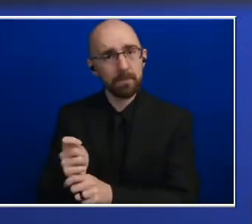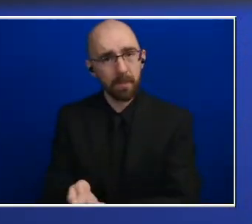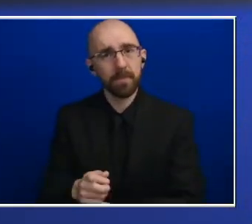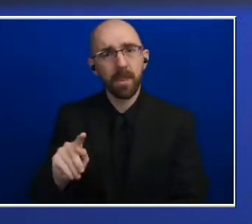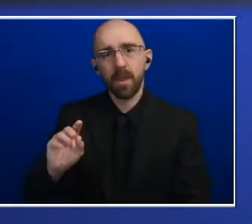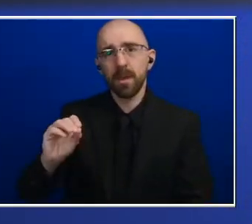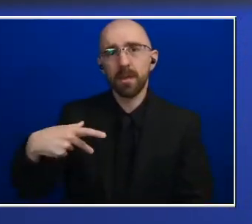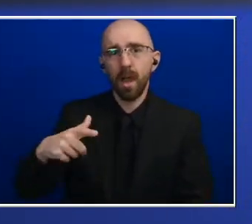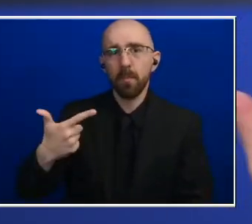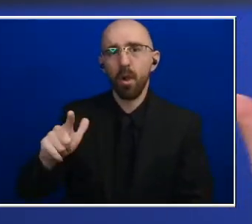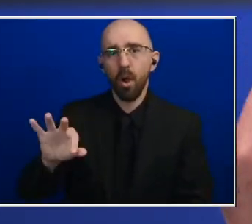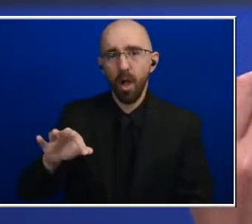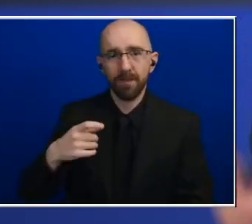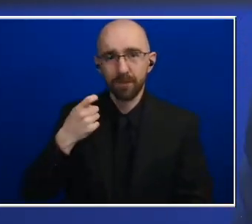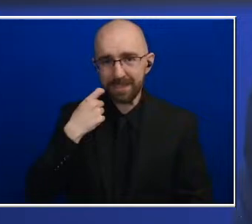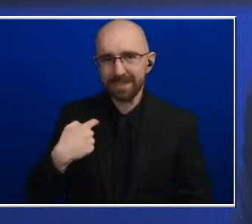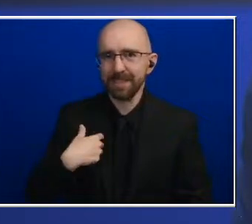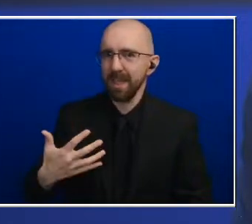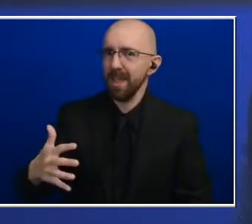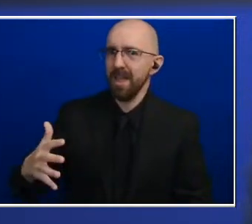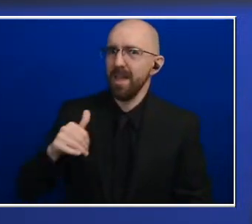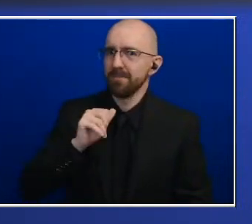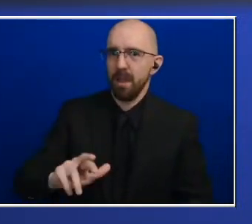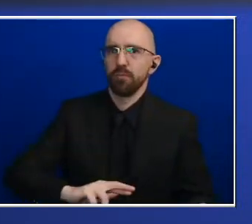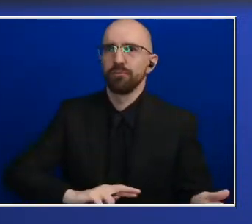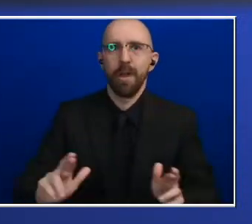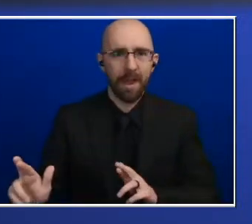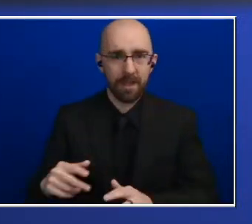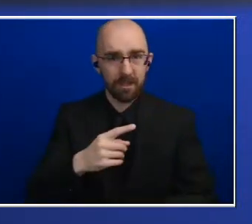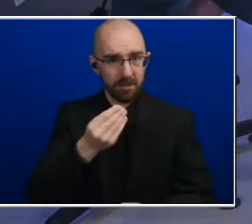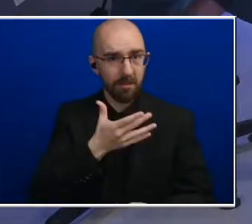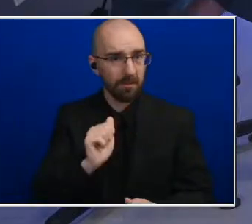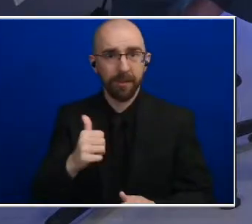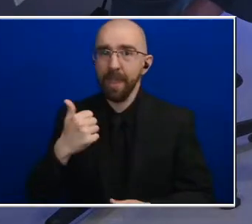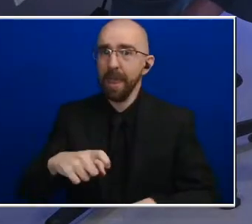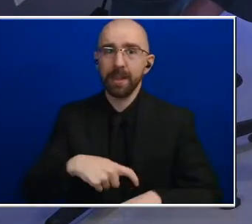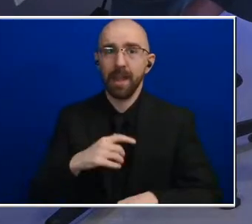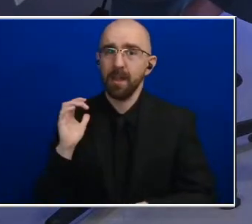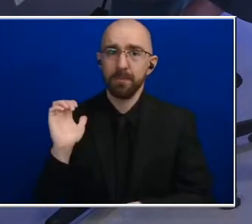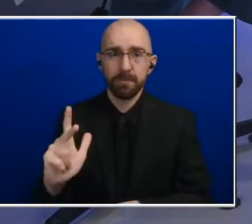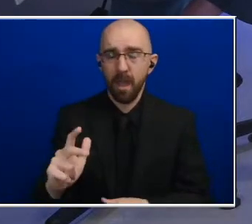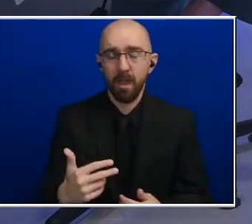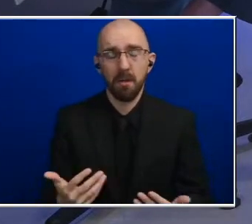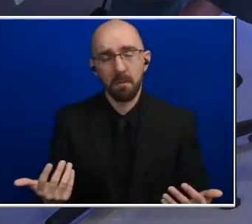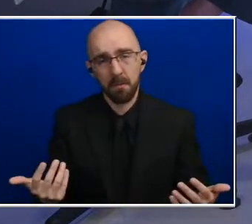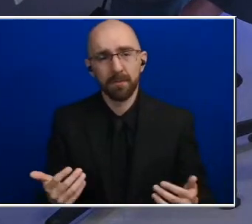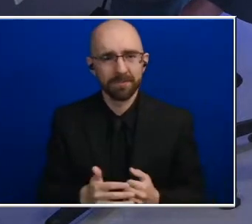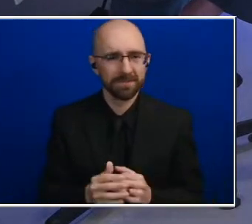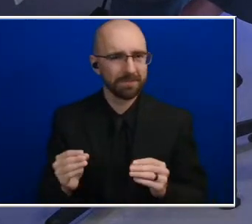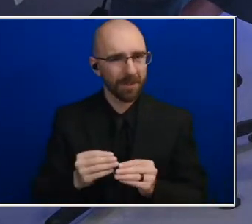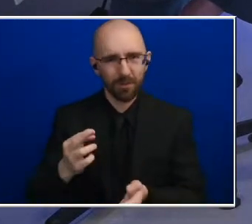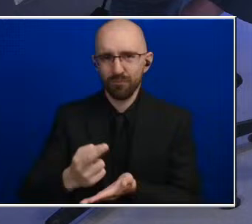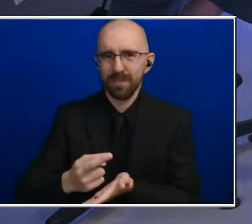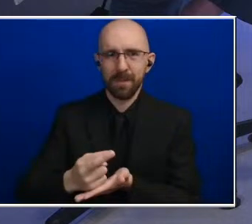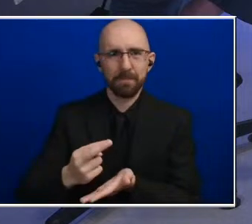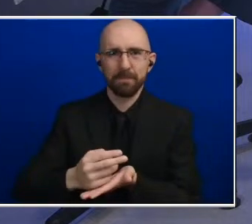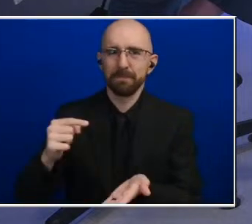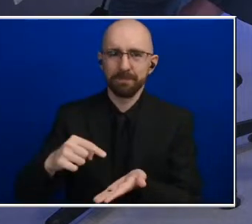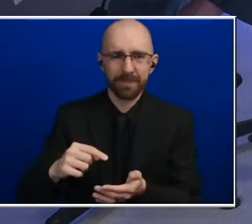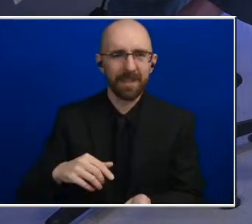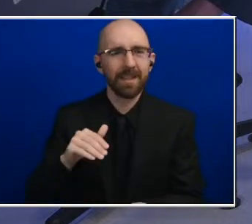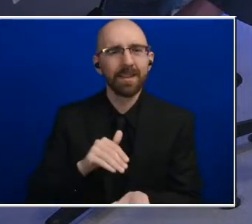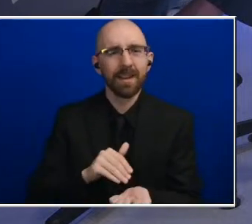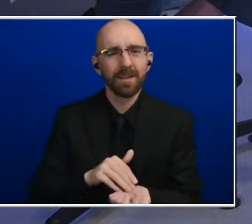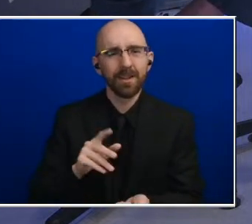think I'm quite ready yet, although he told me I could go back anytime I want. All right. So. More rehab, that's all that is. So it. Dr. Carlson, I know we have to let you go. You have